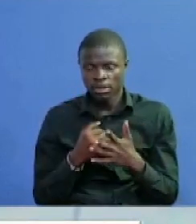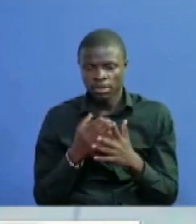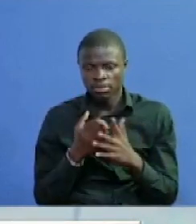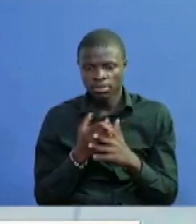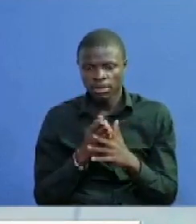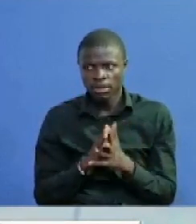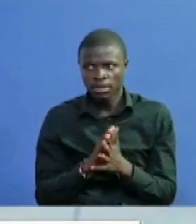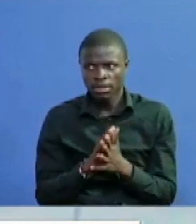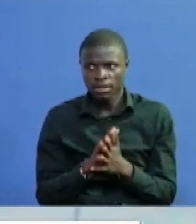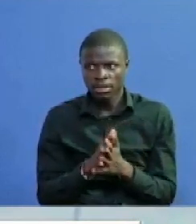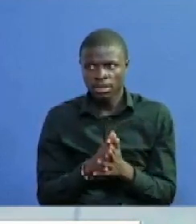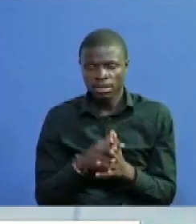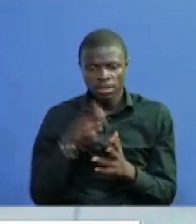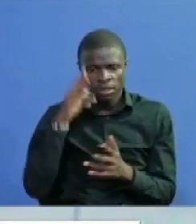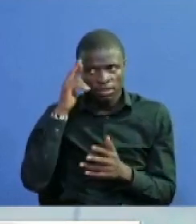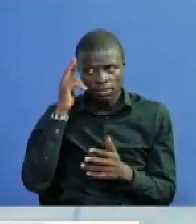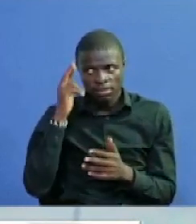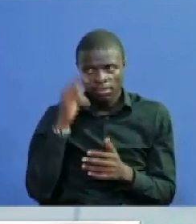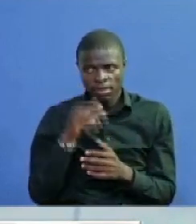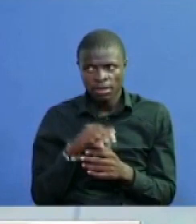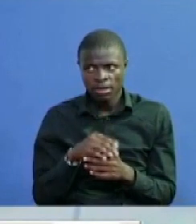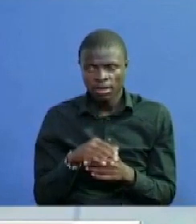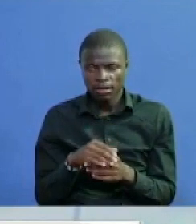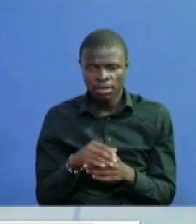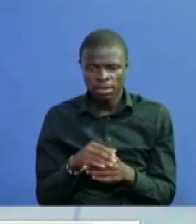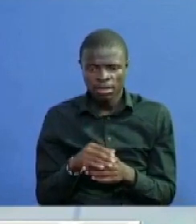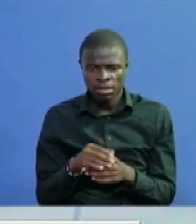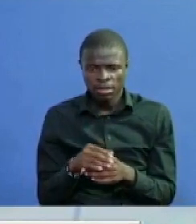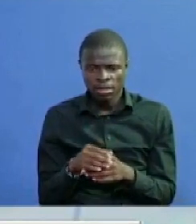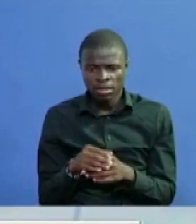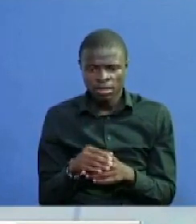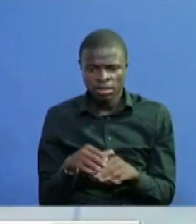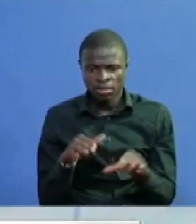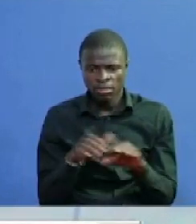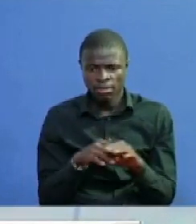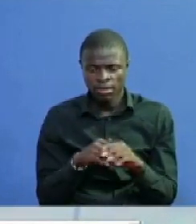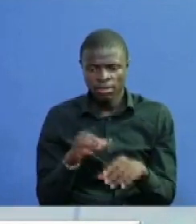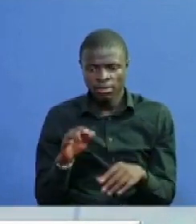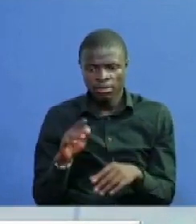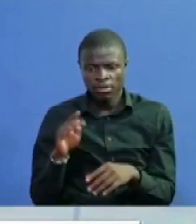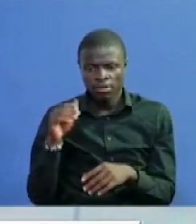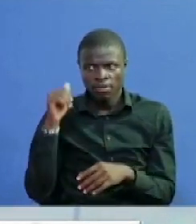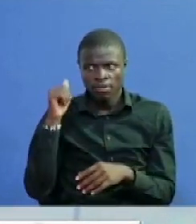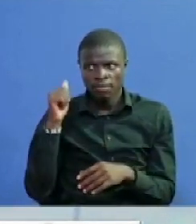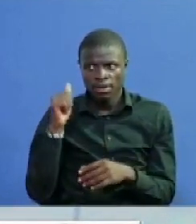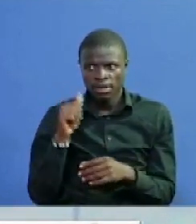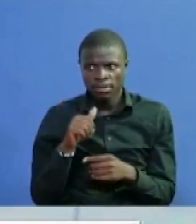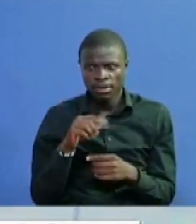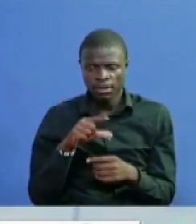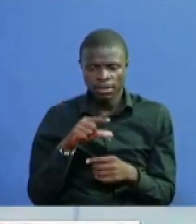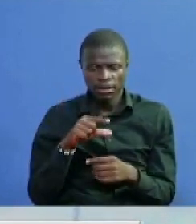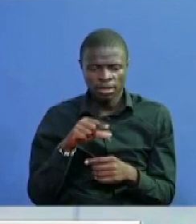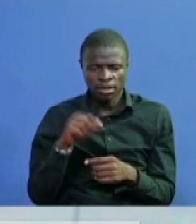issues. Remember, there was also the issue of, compromising members of parliament elected on opposition